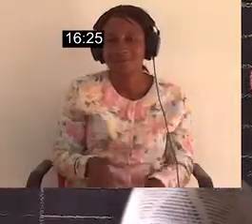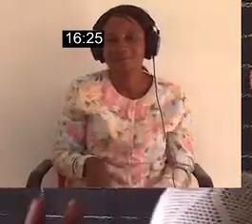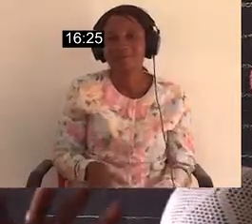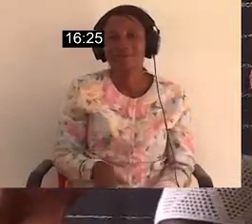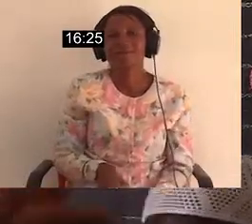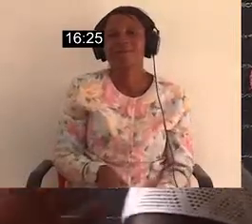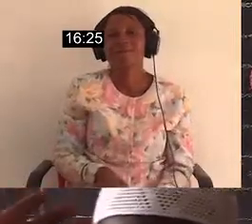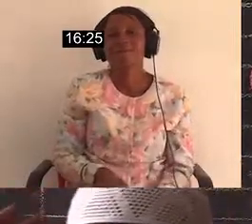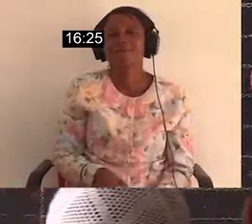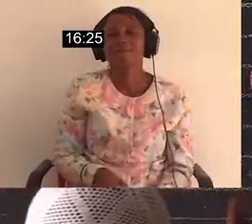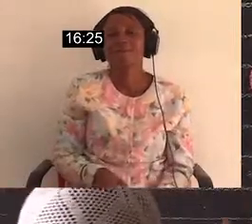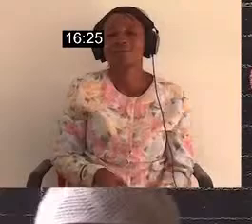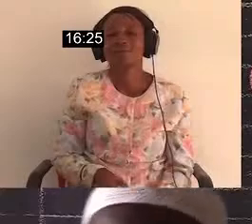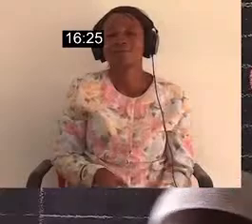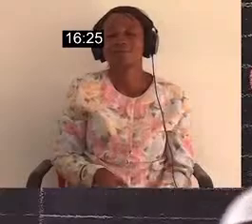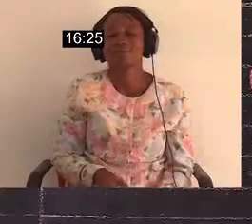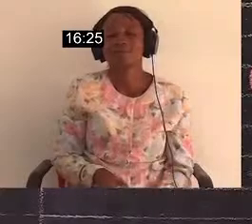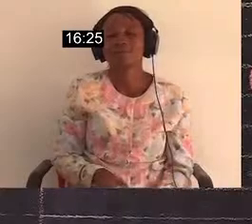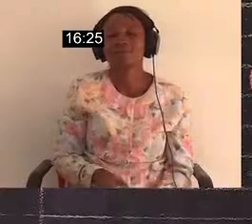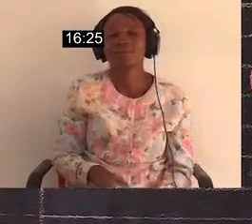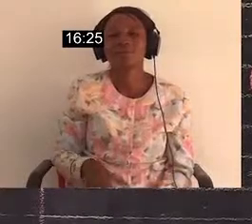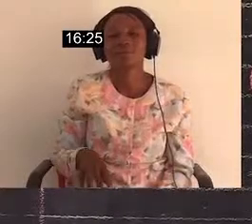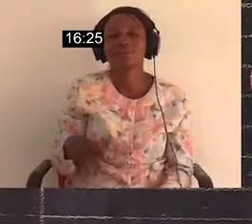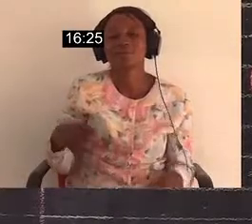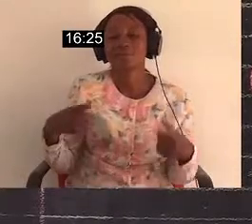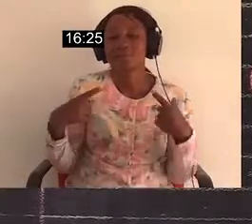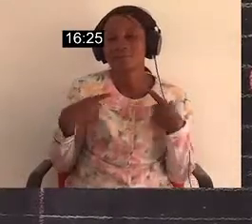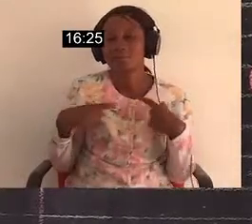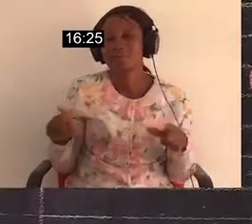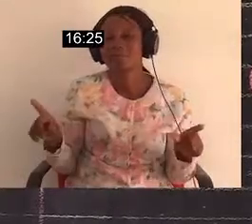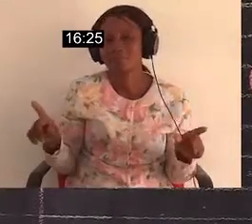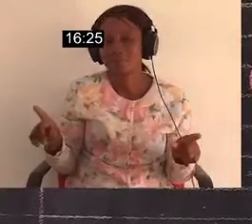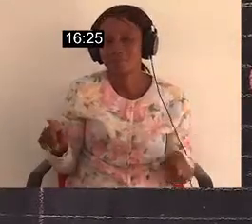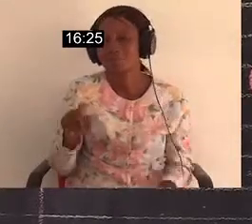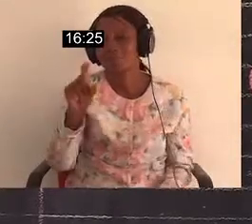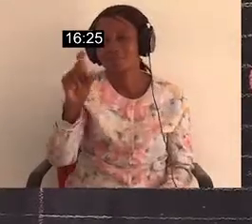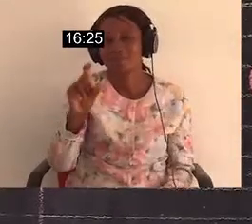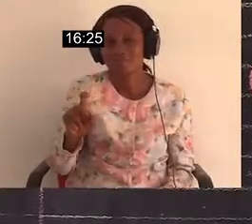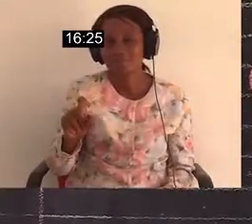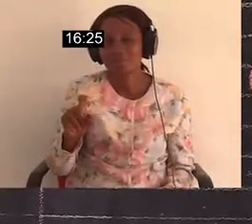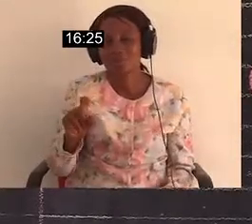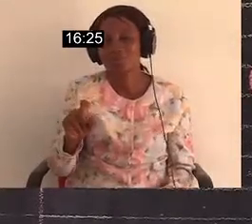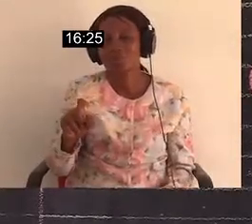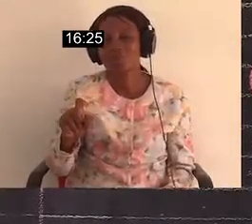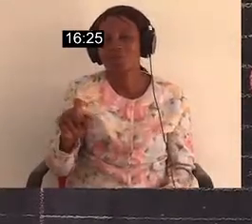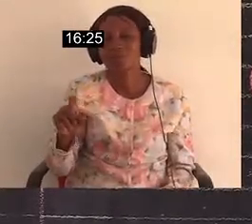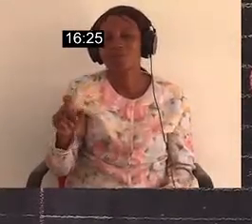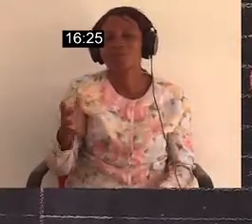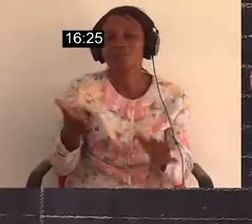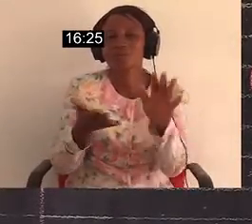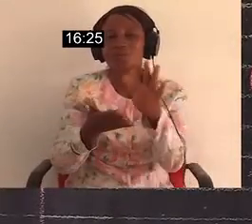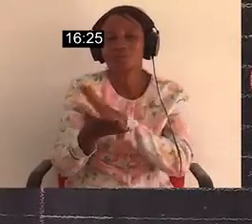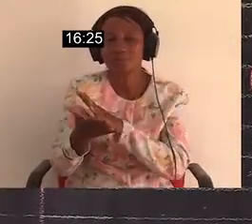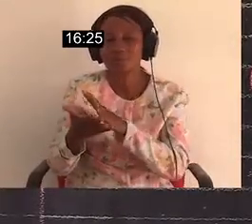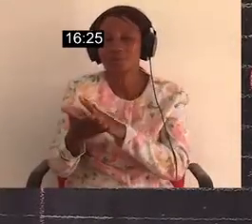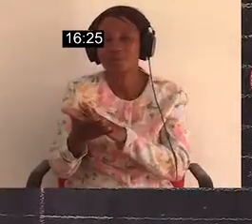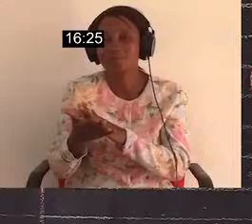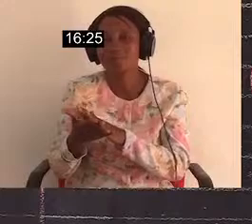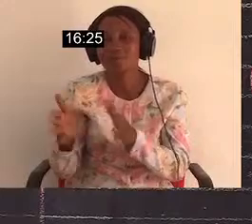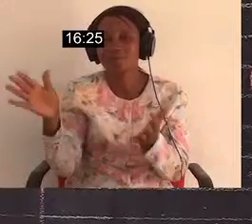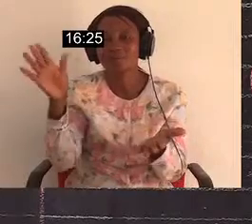So we have a lot of word cards displayed on the table.